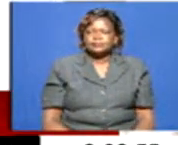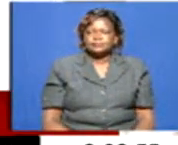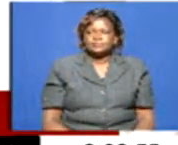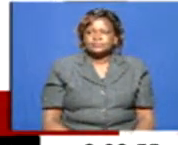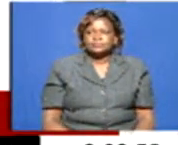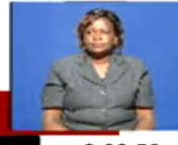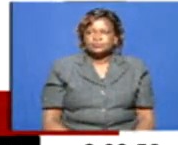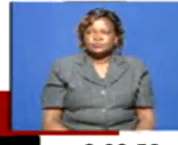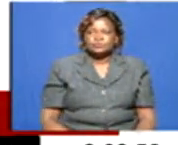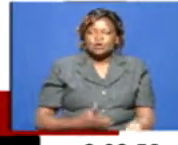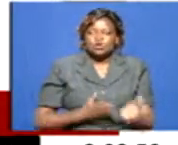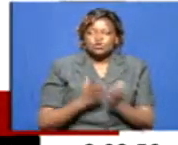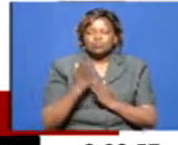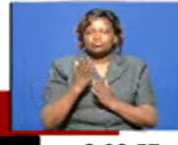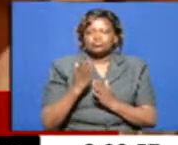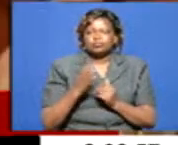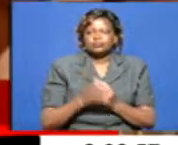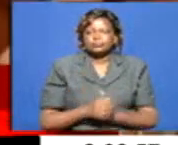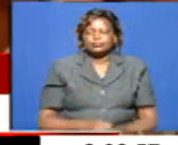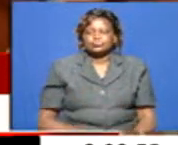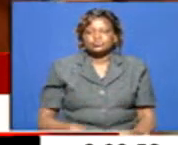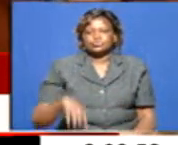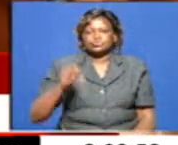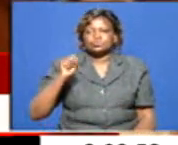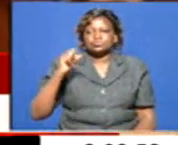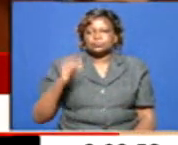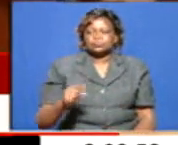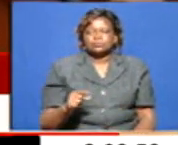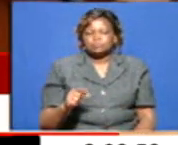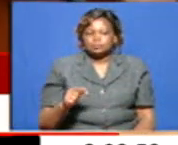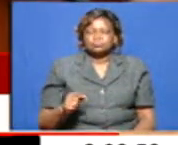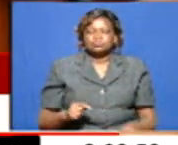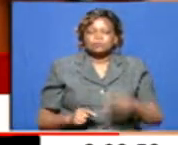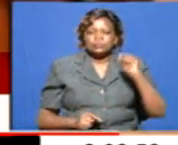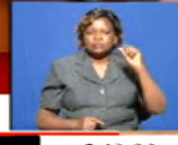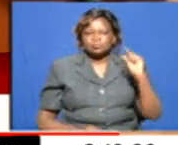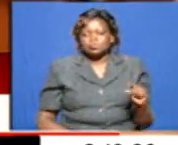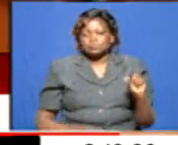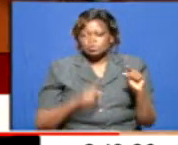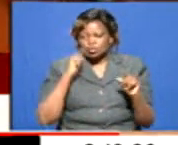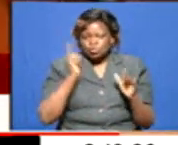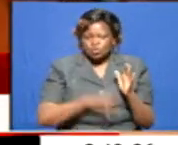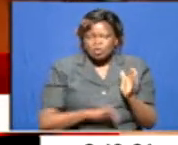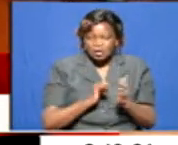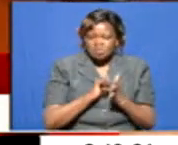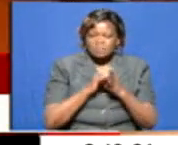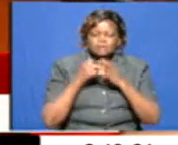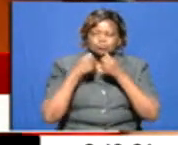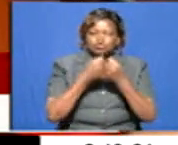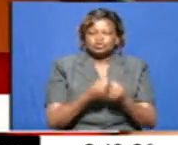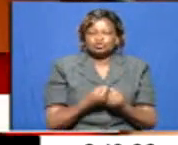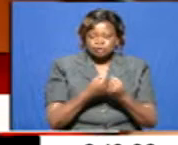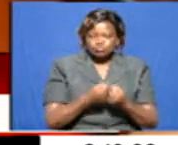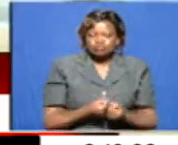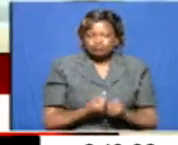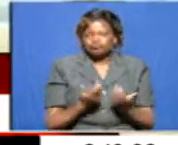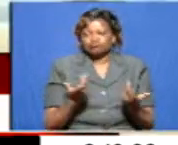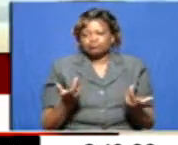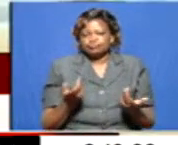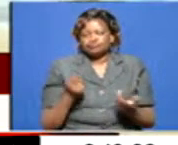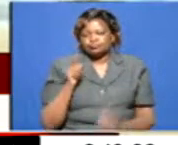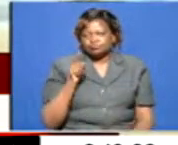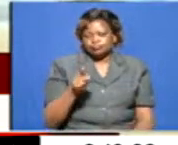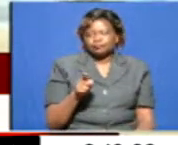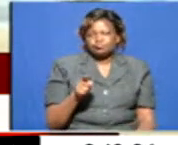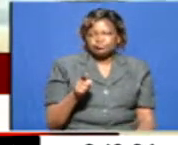Through Solicitor General Kennedy Ogeto, the Attorney General Kihara Kariuki said they were challenging the finding by the majority of the seven-judge